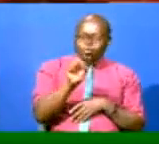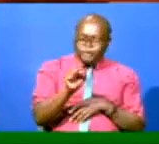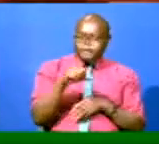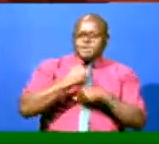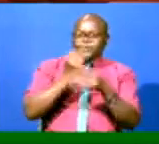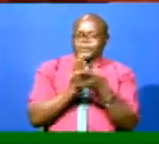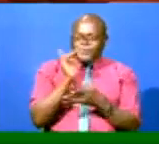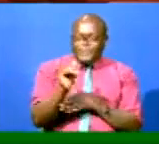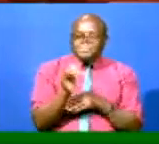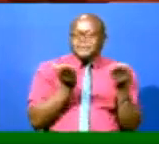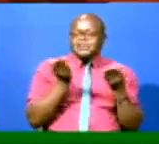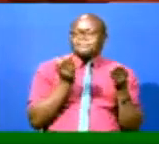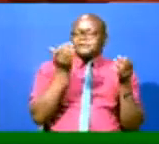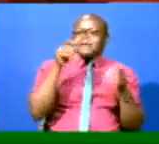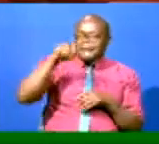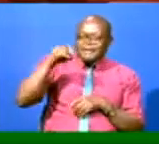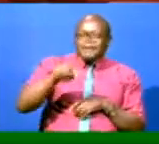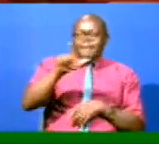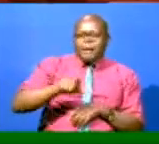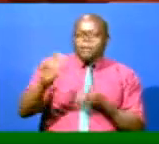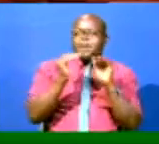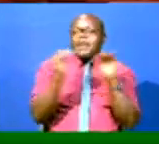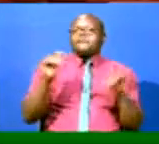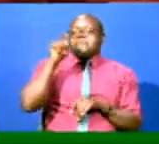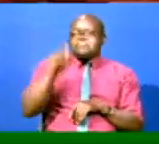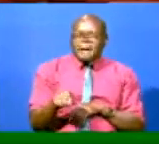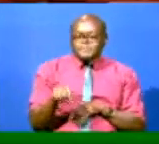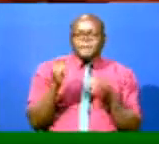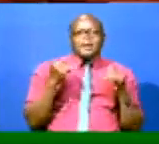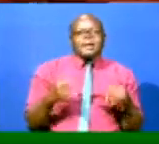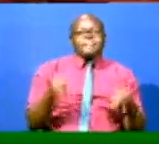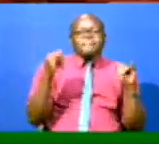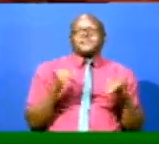those services that are needed at the local level are implemented. Madam Speaker, I thank you.